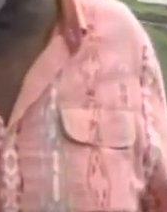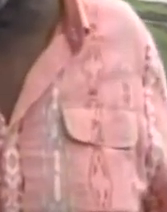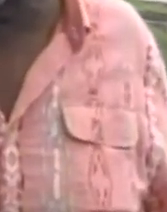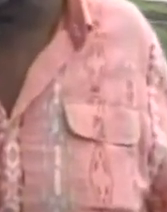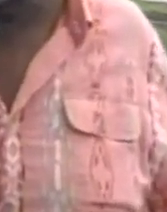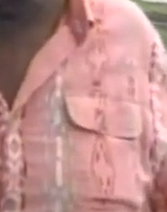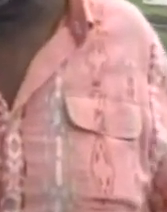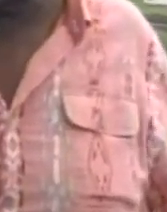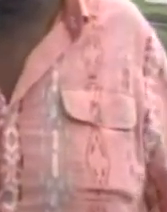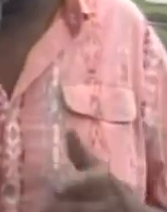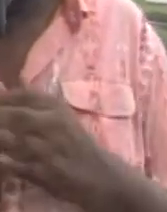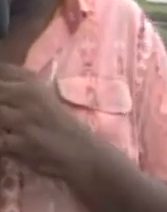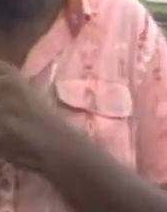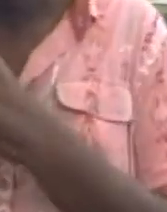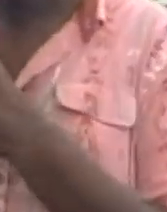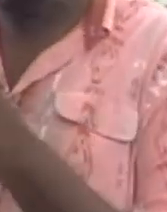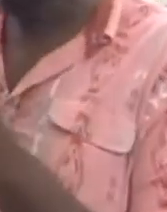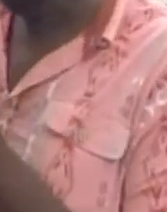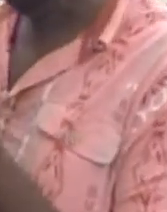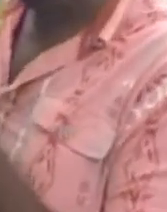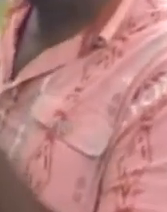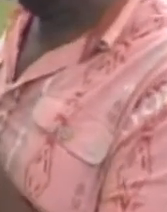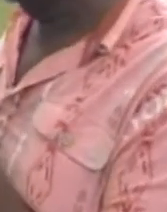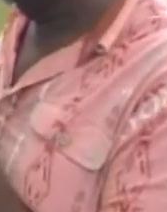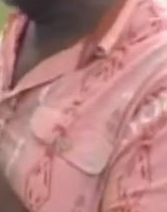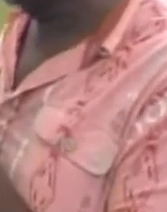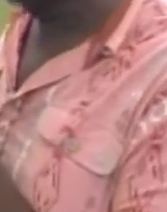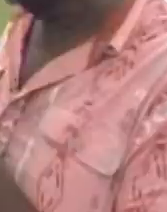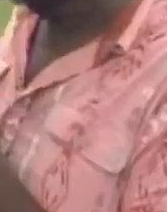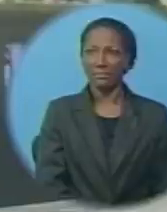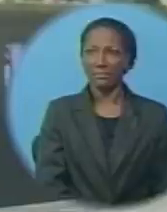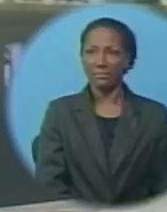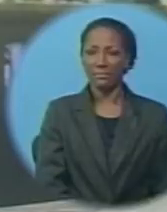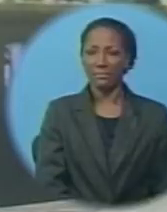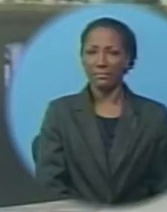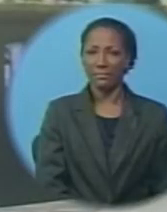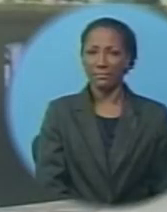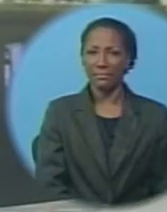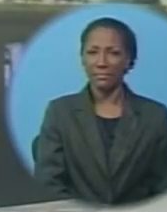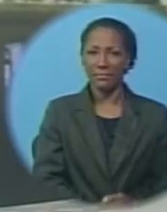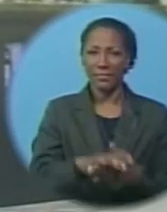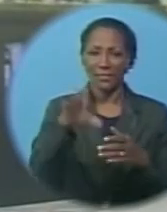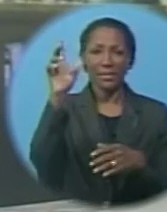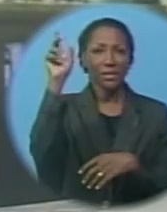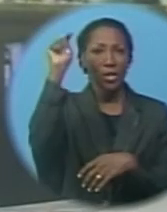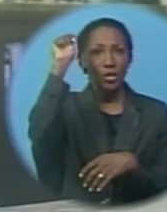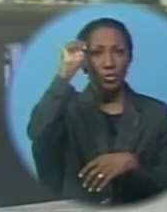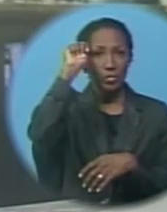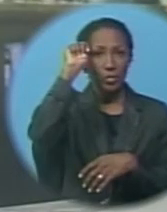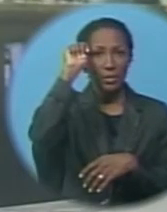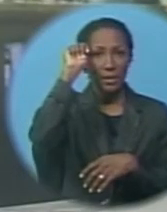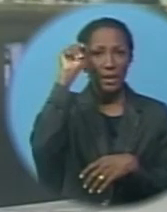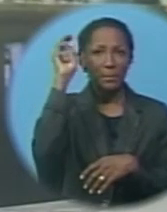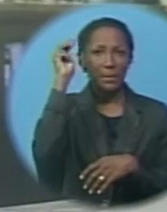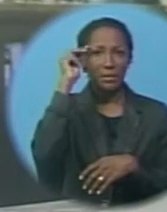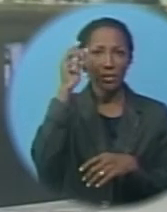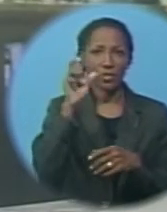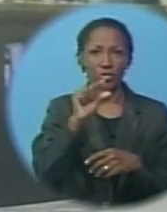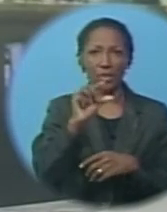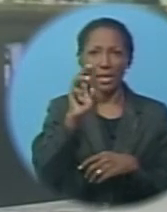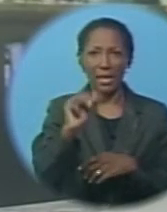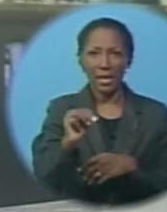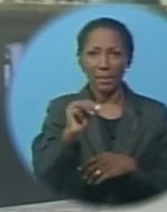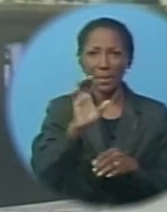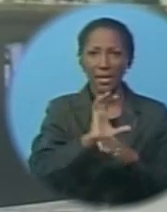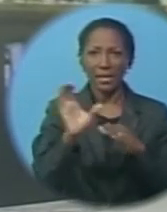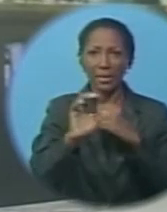no vision, a nation perishes. So welcome to our initiative. And Tony McDonald, General Manager of Caribbean ARI, says